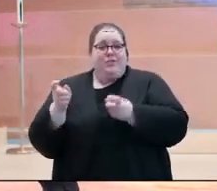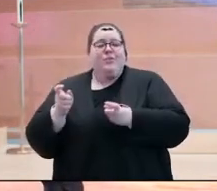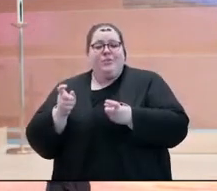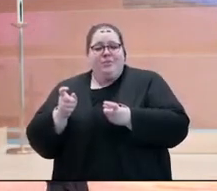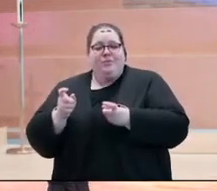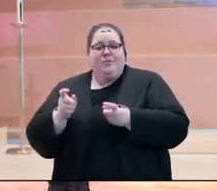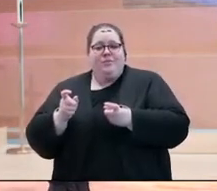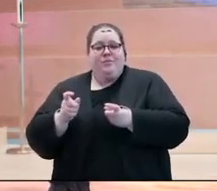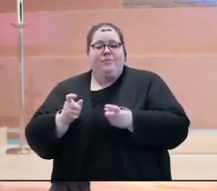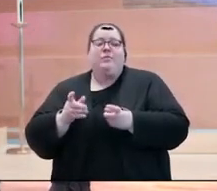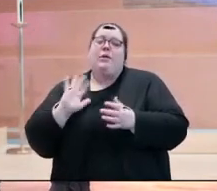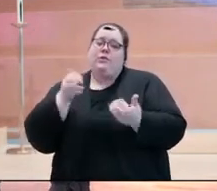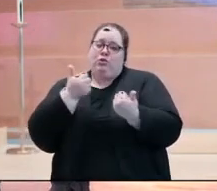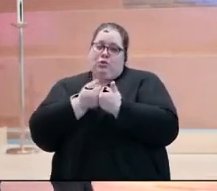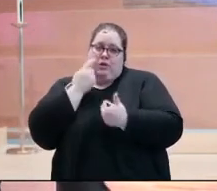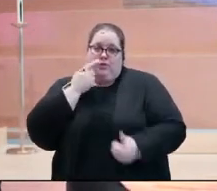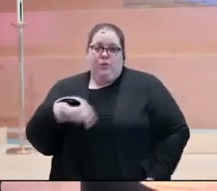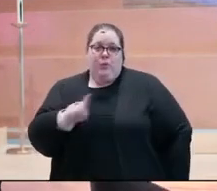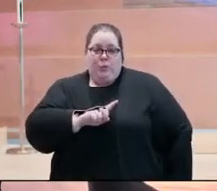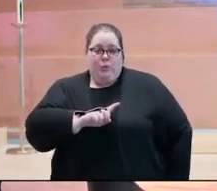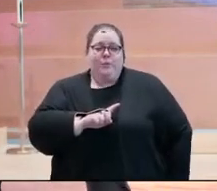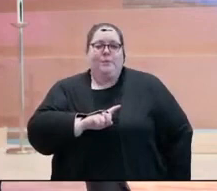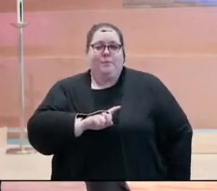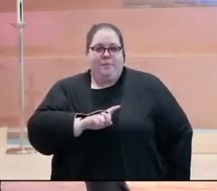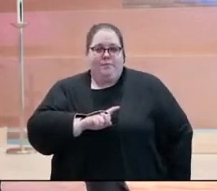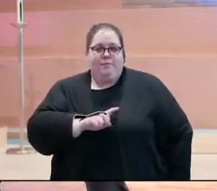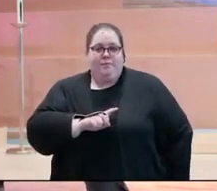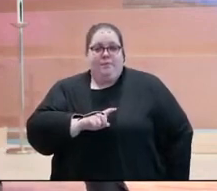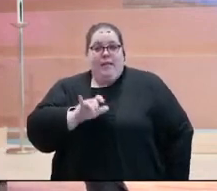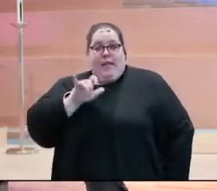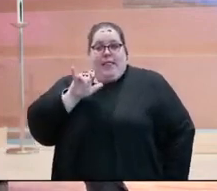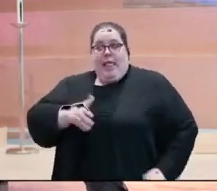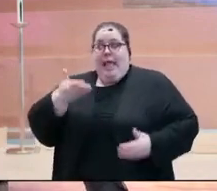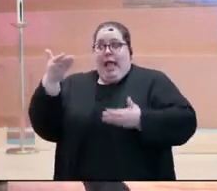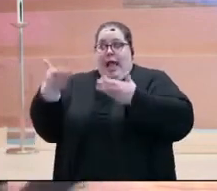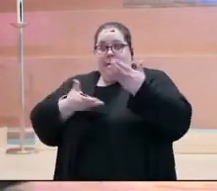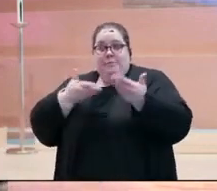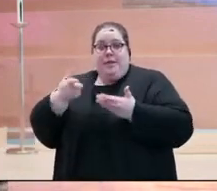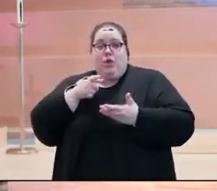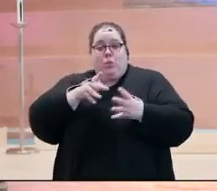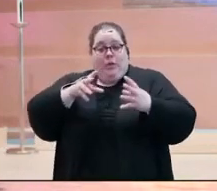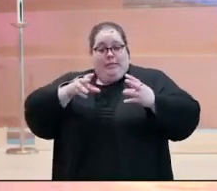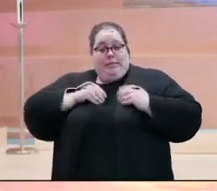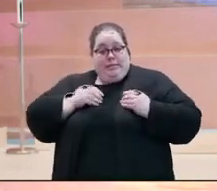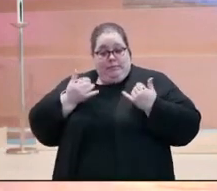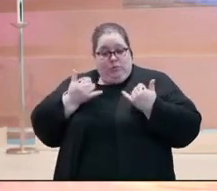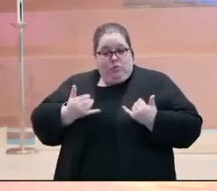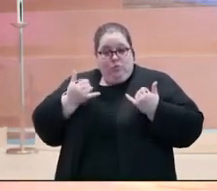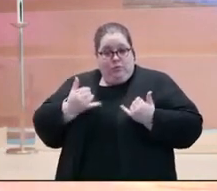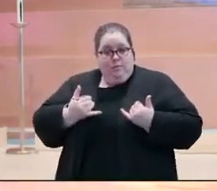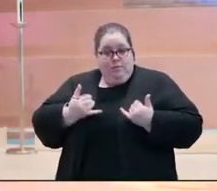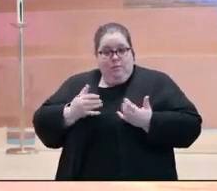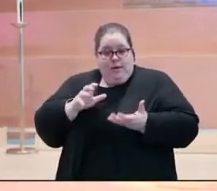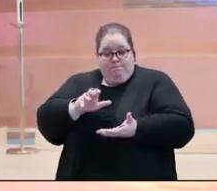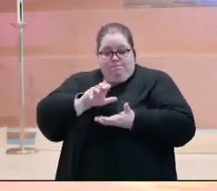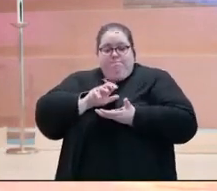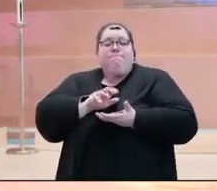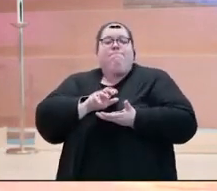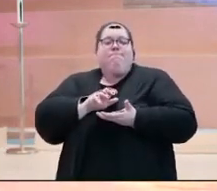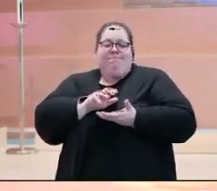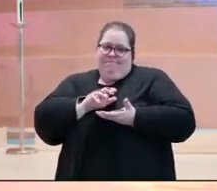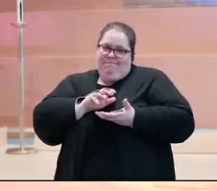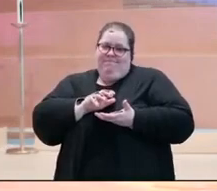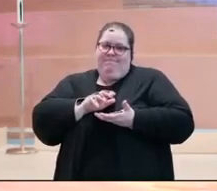And then here's my challenge for you. Take that hospitality which you will receive here today and be